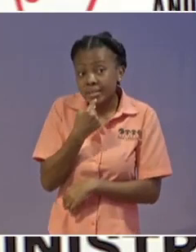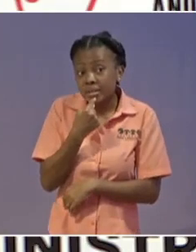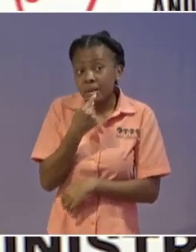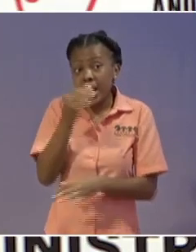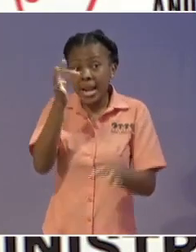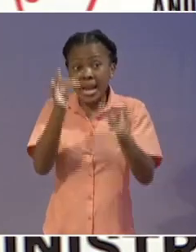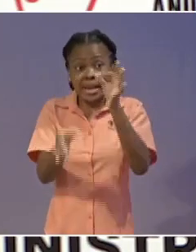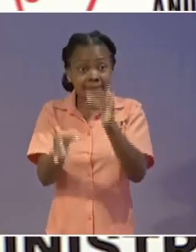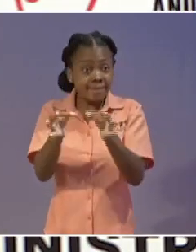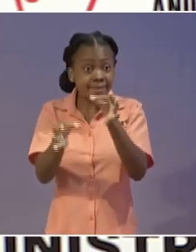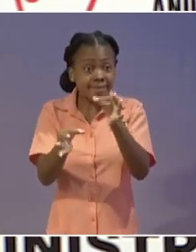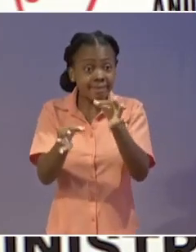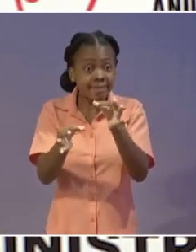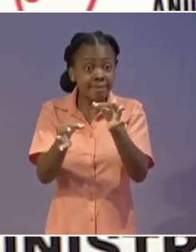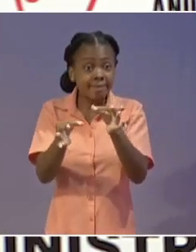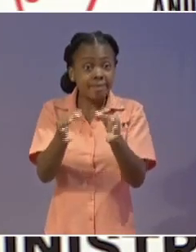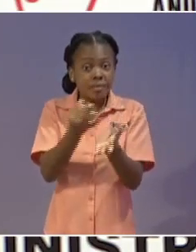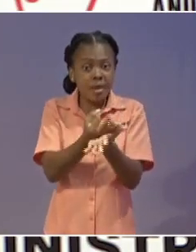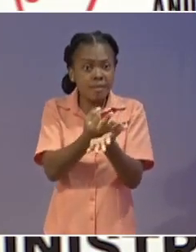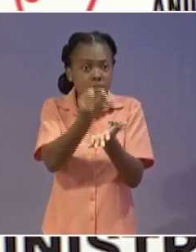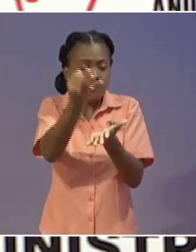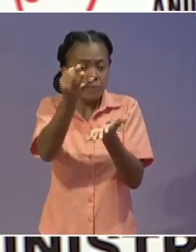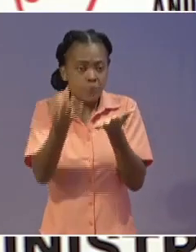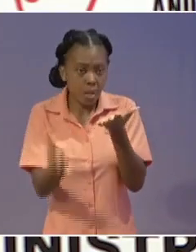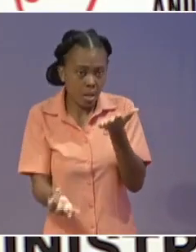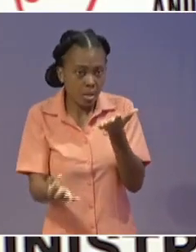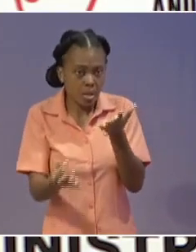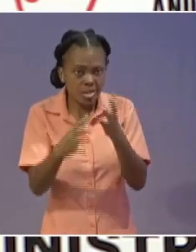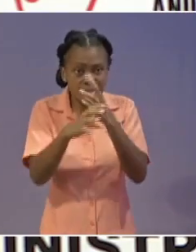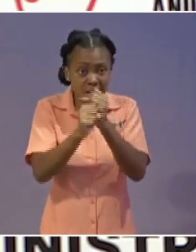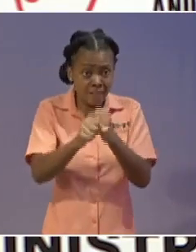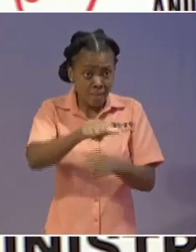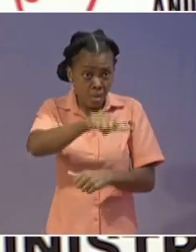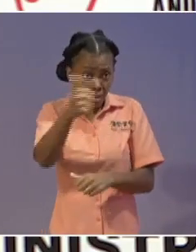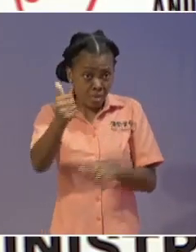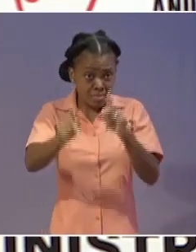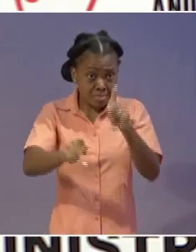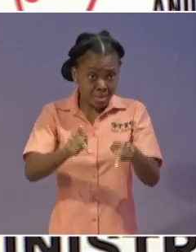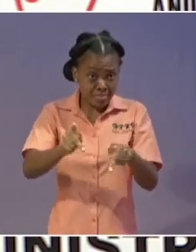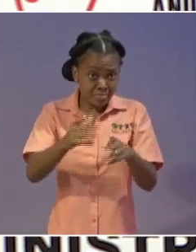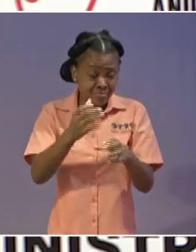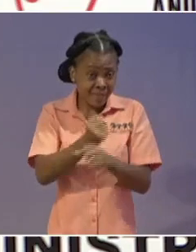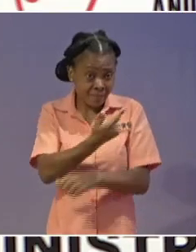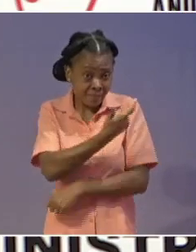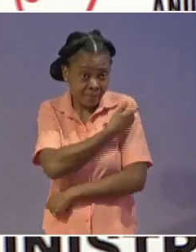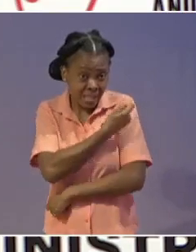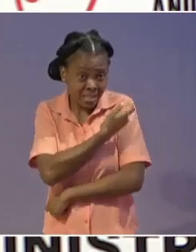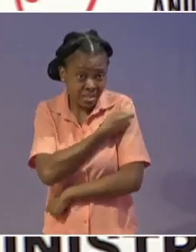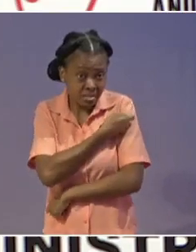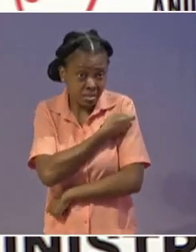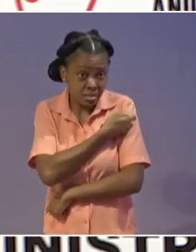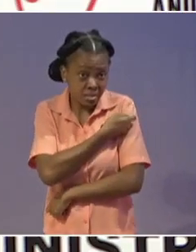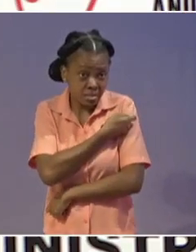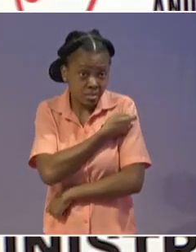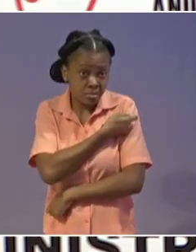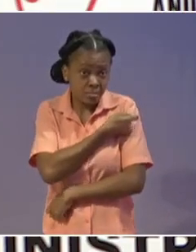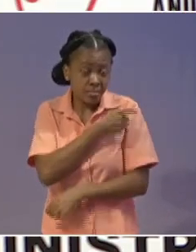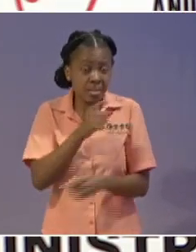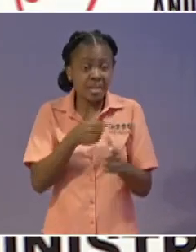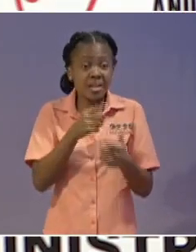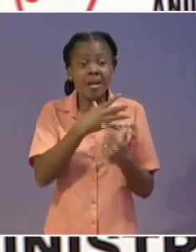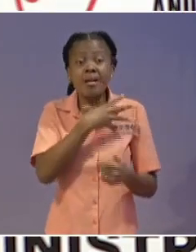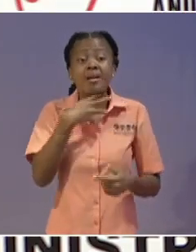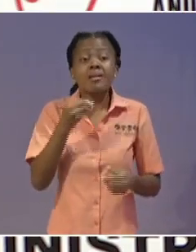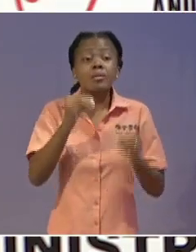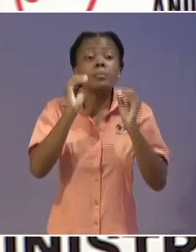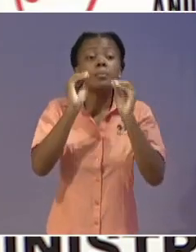have failed, then mandatory vaccination should be the next recourse, the last recourse. Have we reached that stage yet, given what we're seeing from